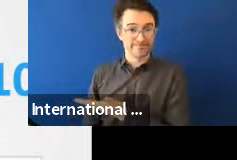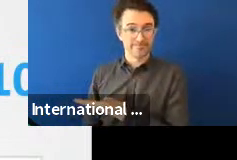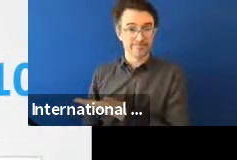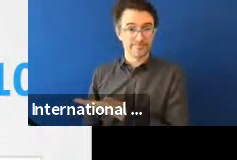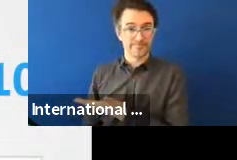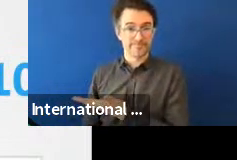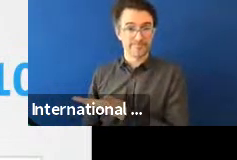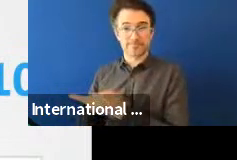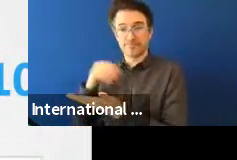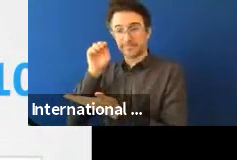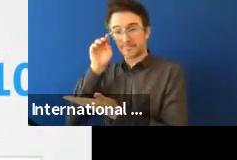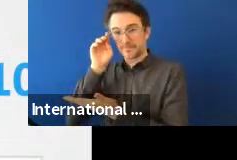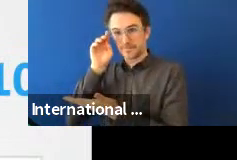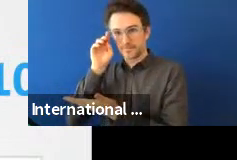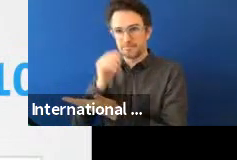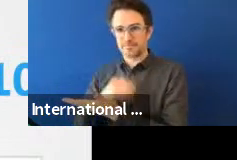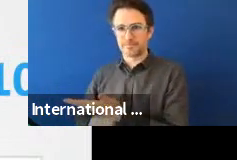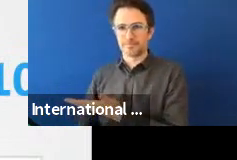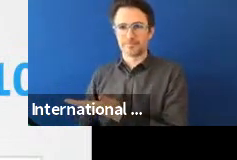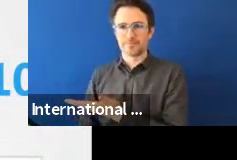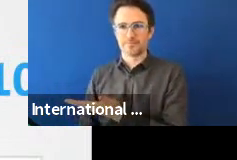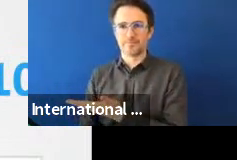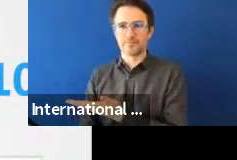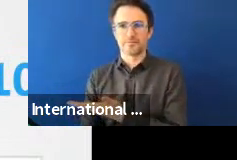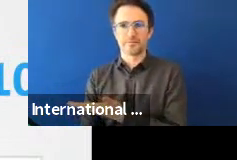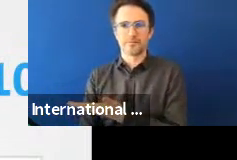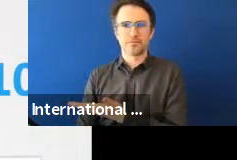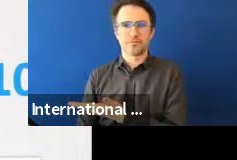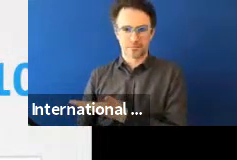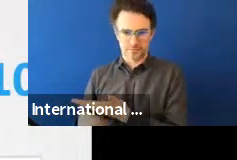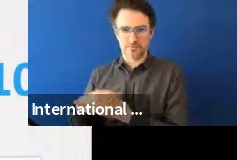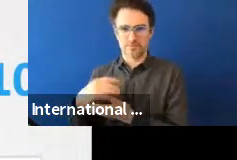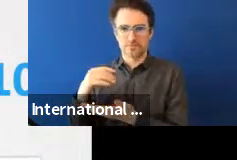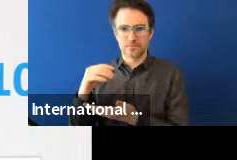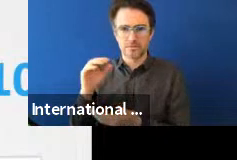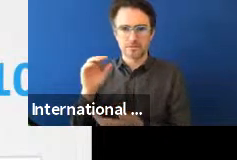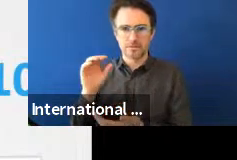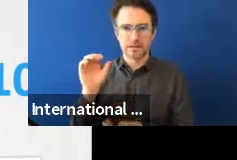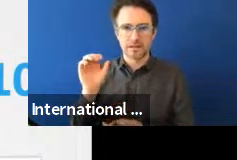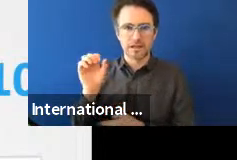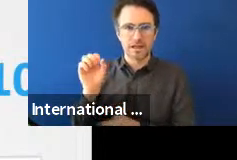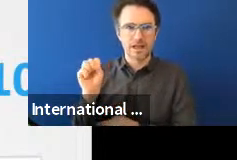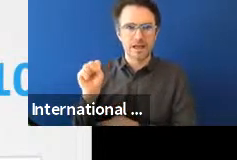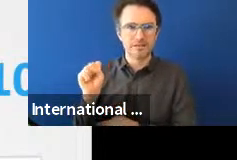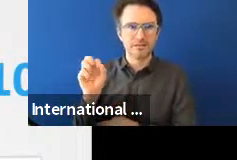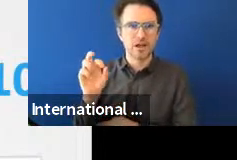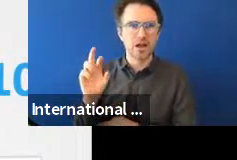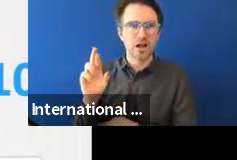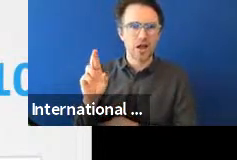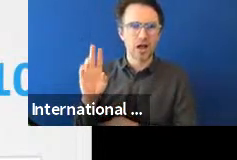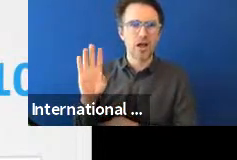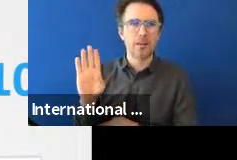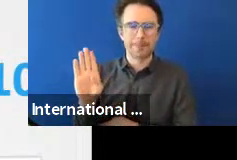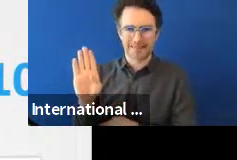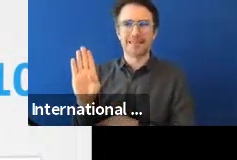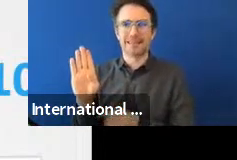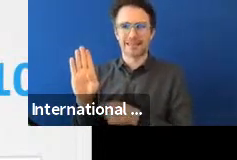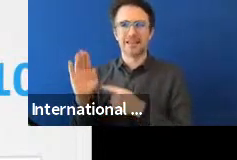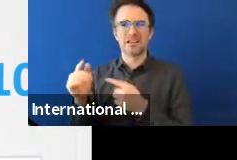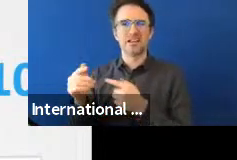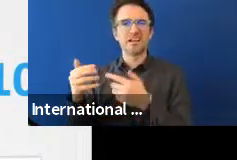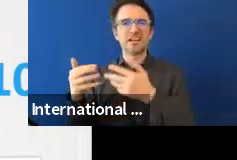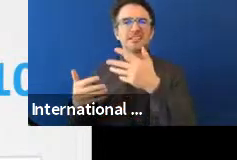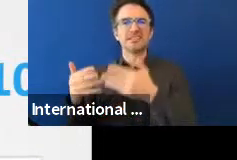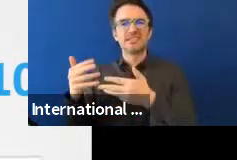The SRB of China was first observed to be abnormal in 1982. It